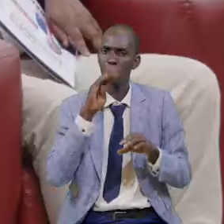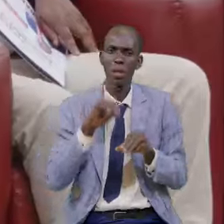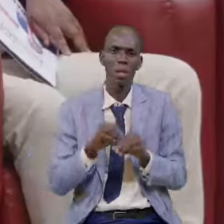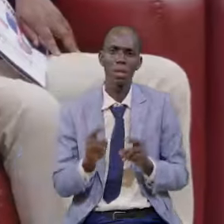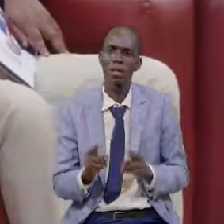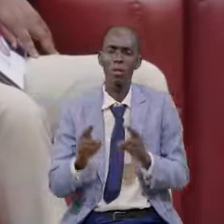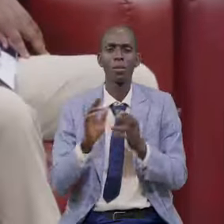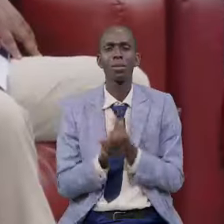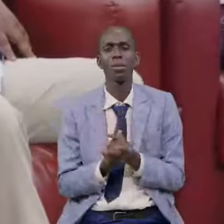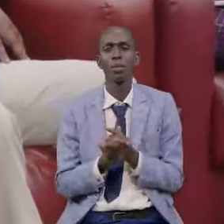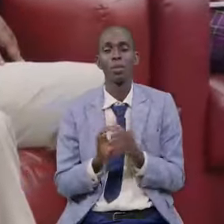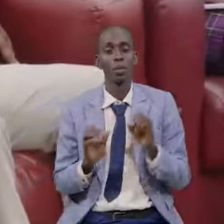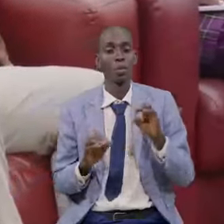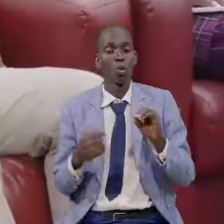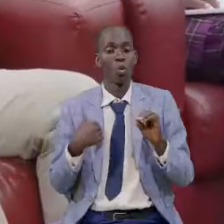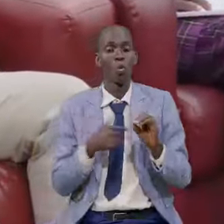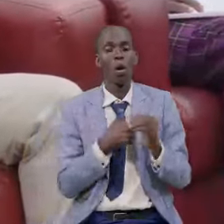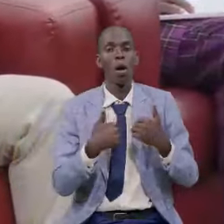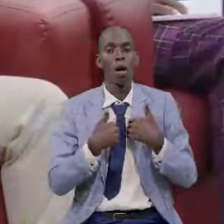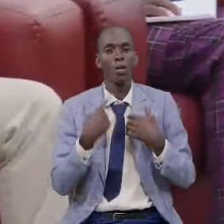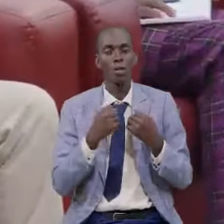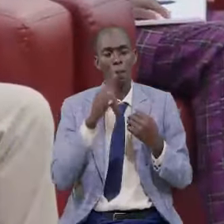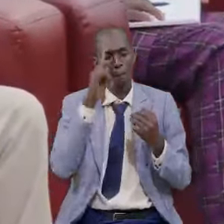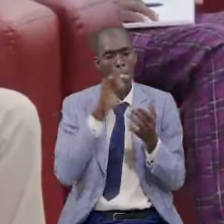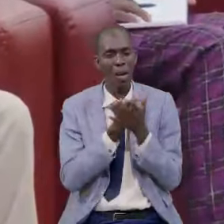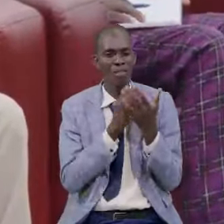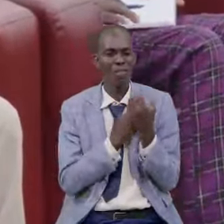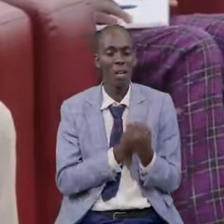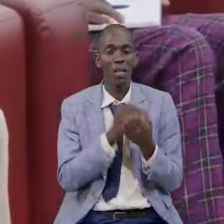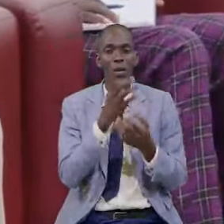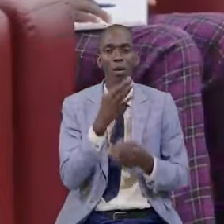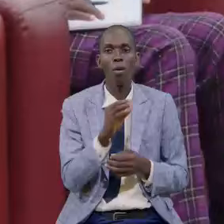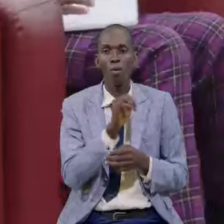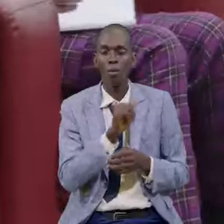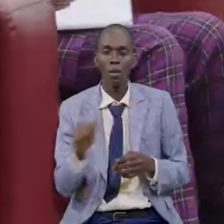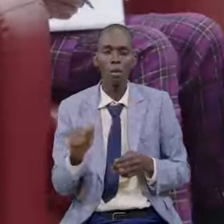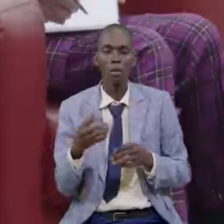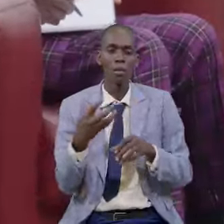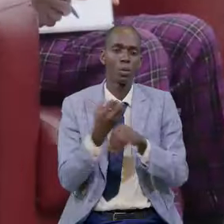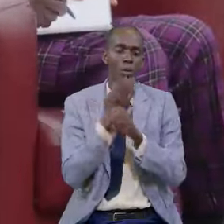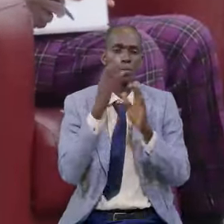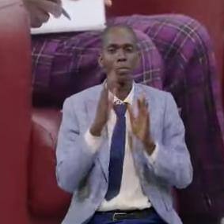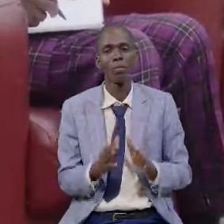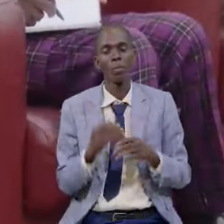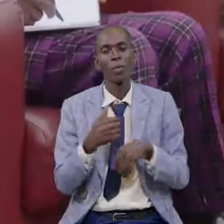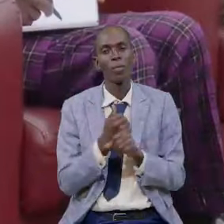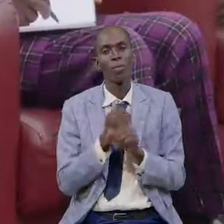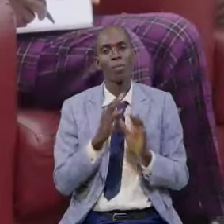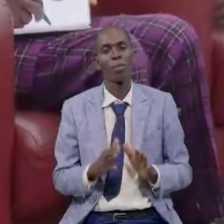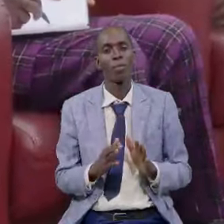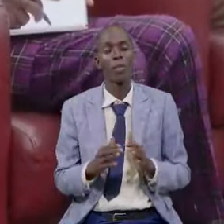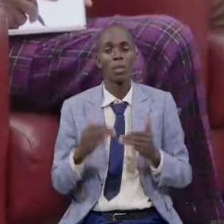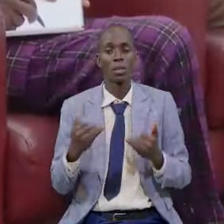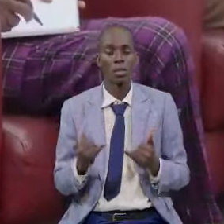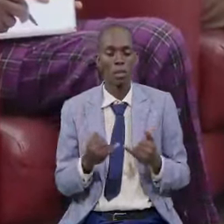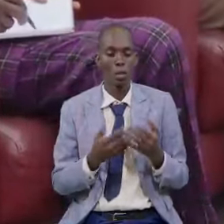the confidence of the champion maker. That the next, the confidence. The